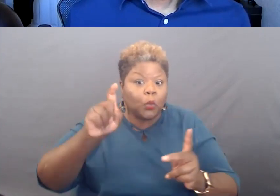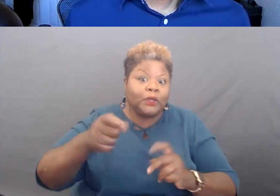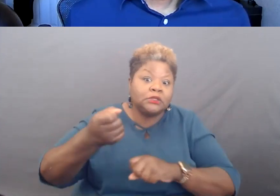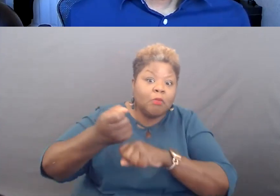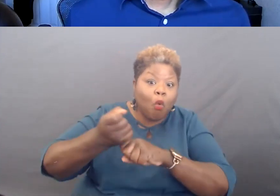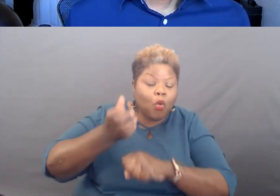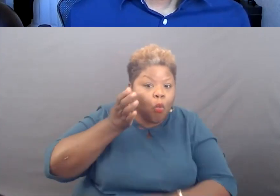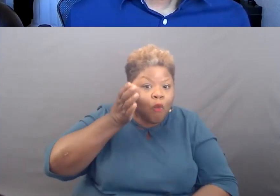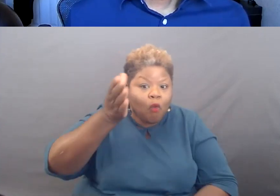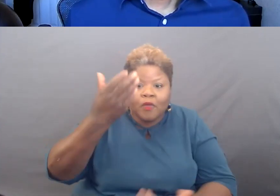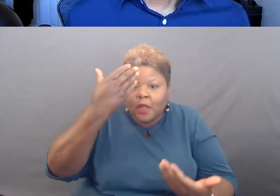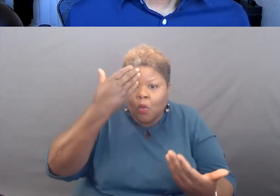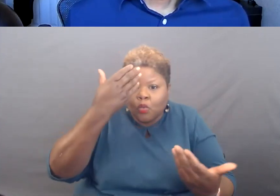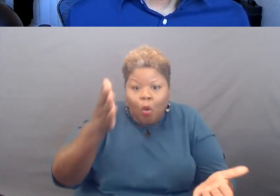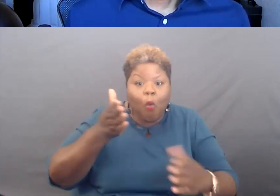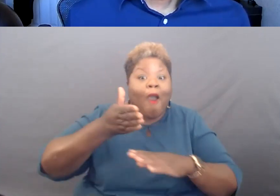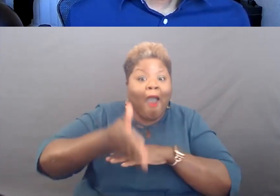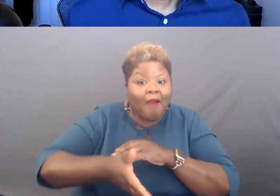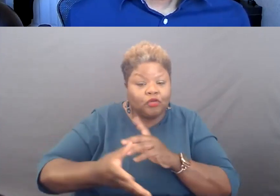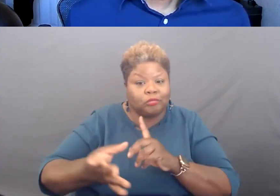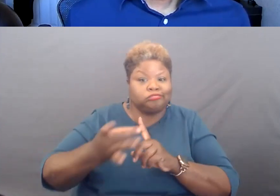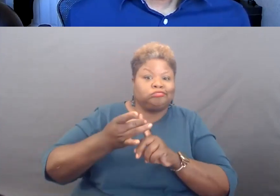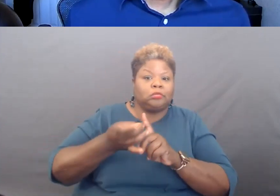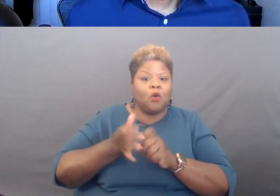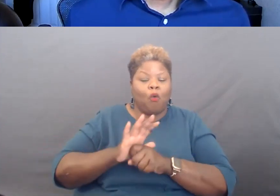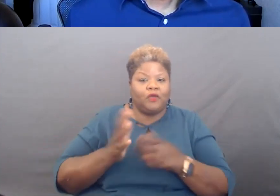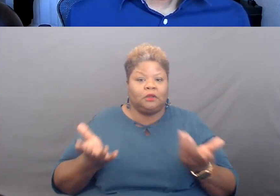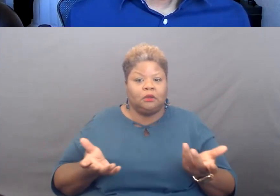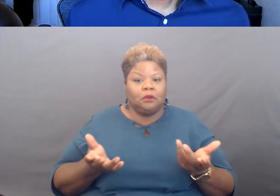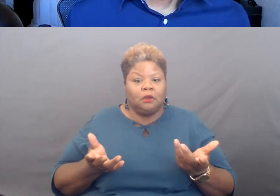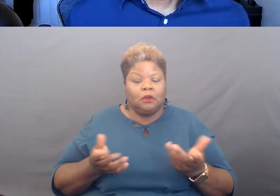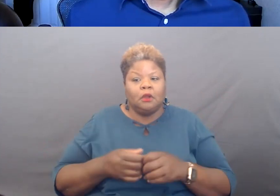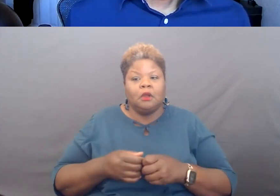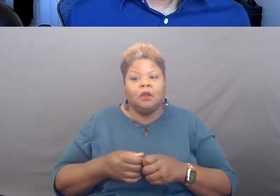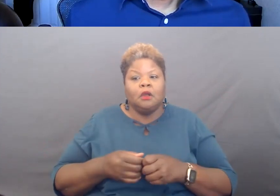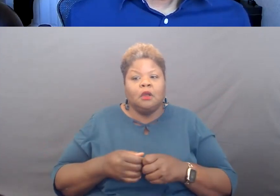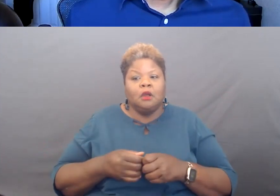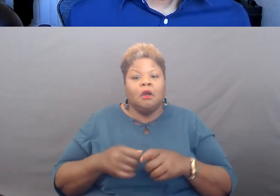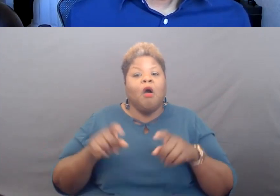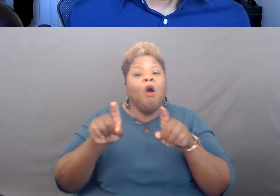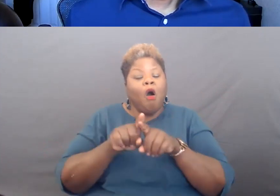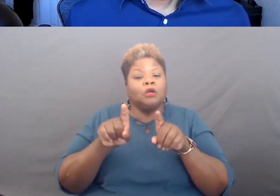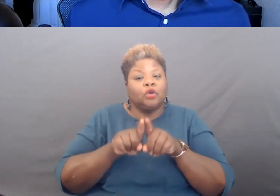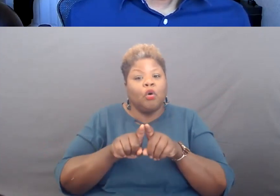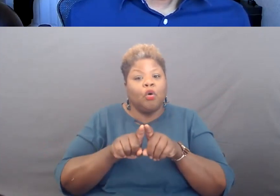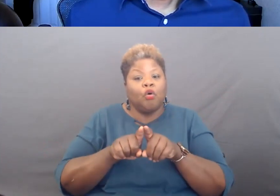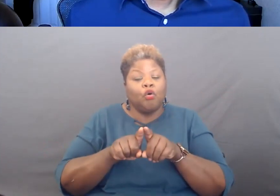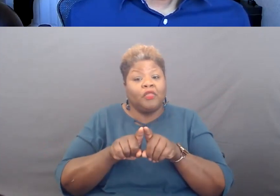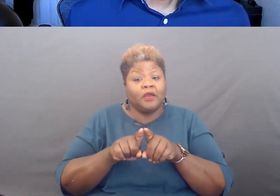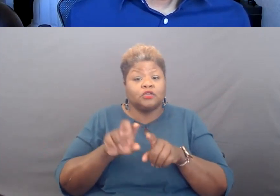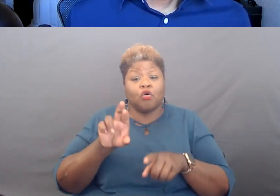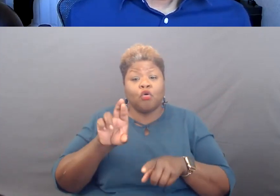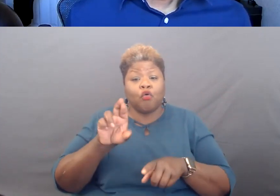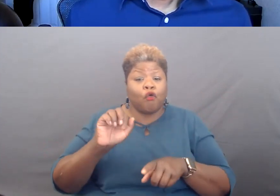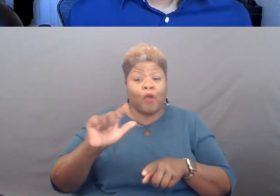forward. And then there's the fact that, there's an entire racial uprising happened that also,